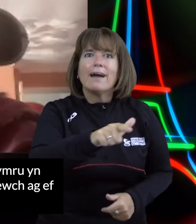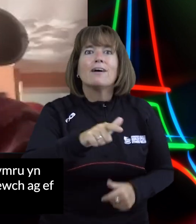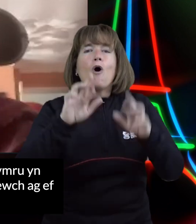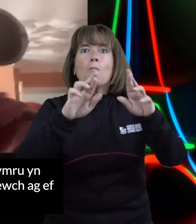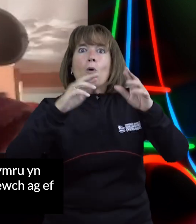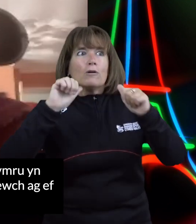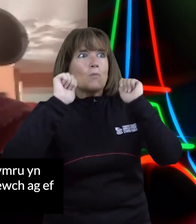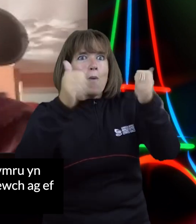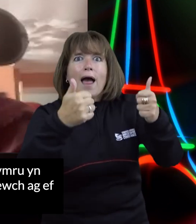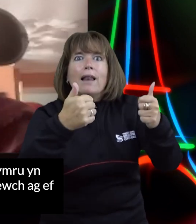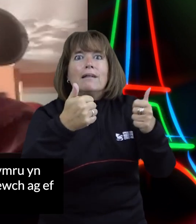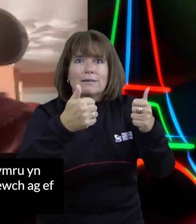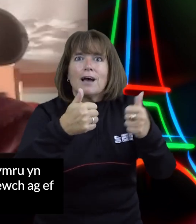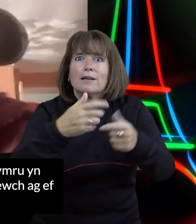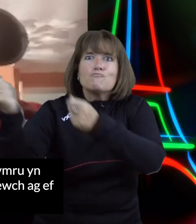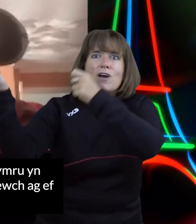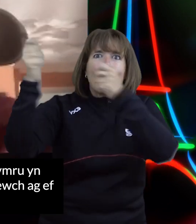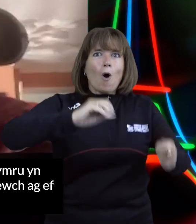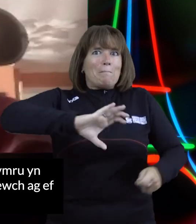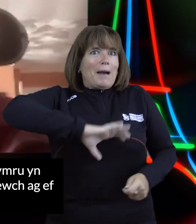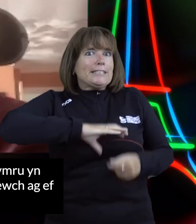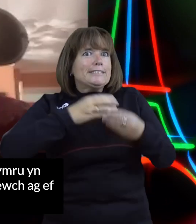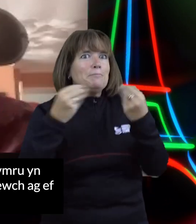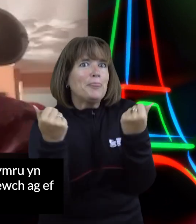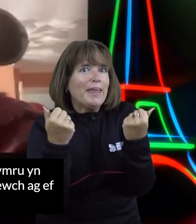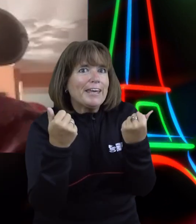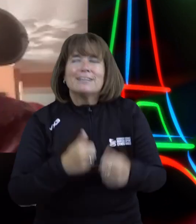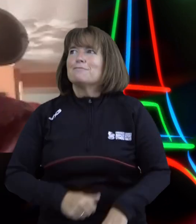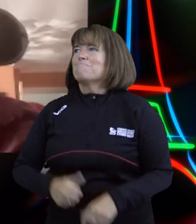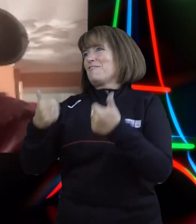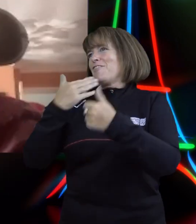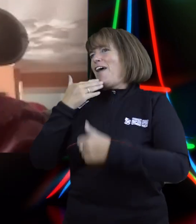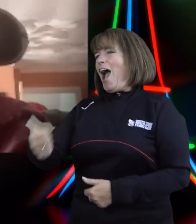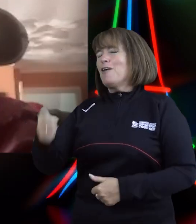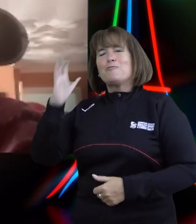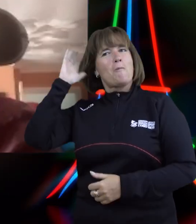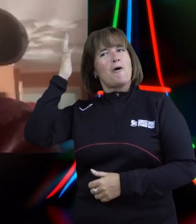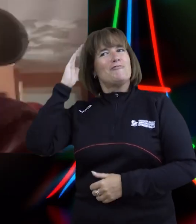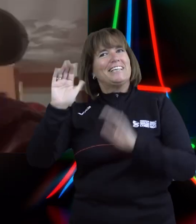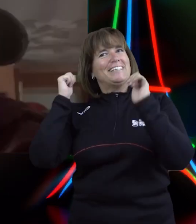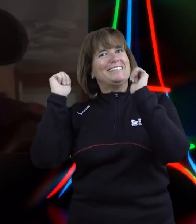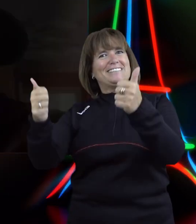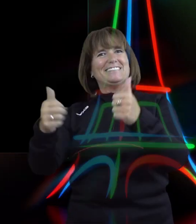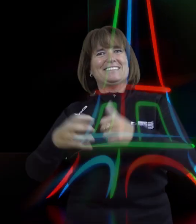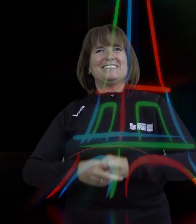just bring it home, Smithy. Bring it home from Paris. Thanks for joining us. Thank you. No worries.